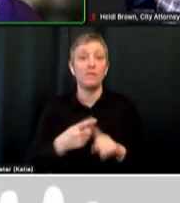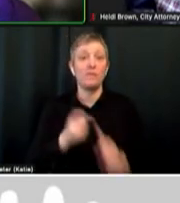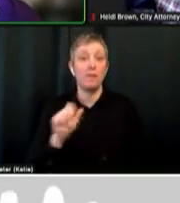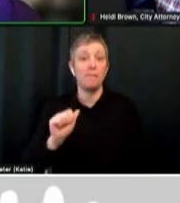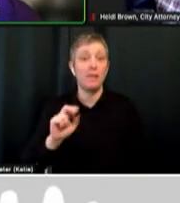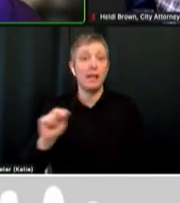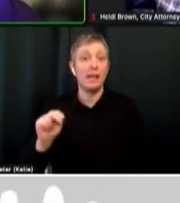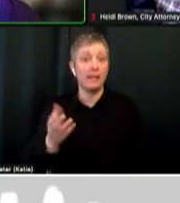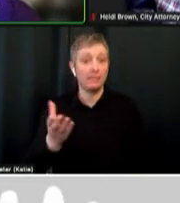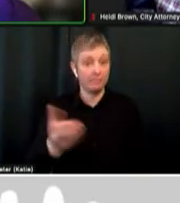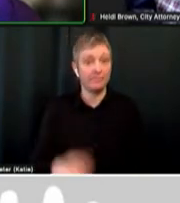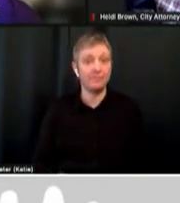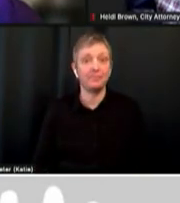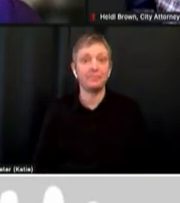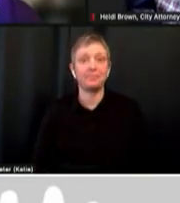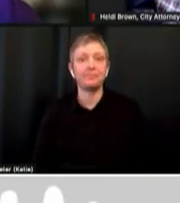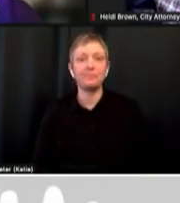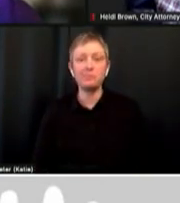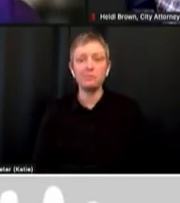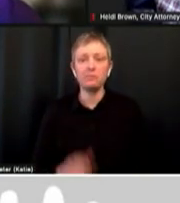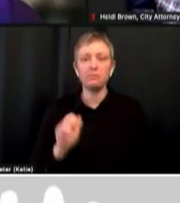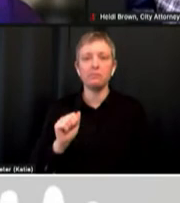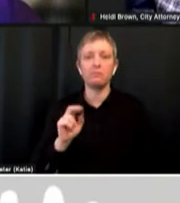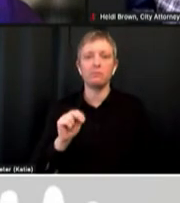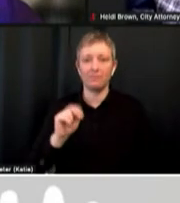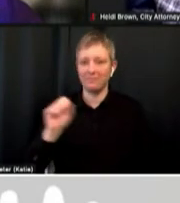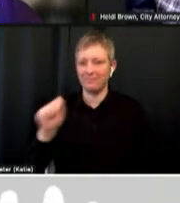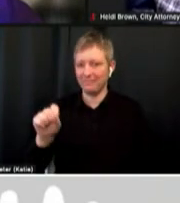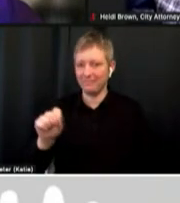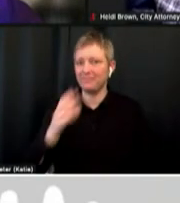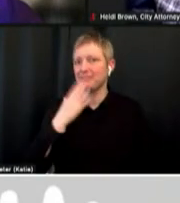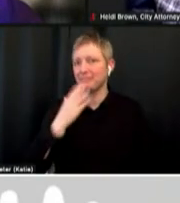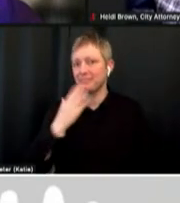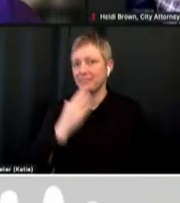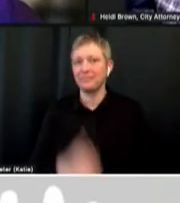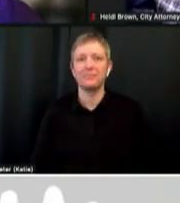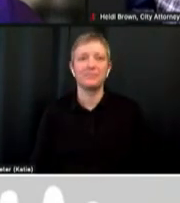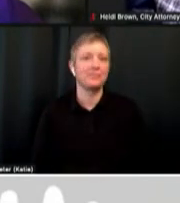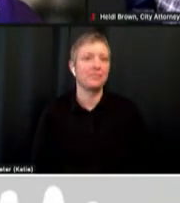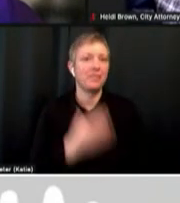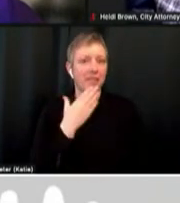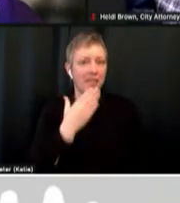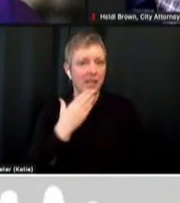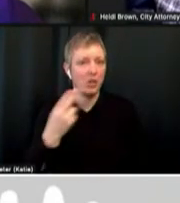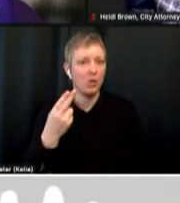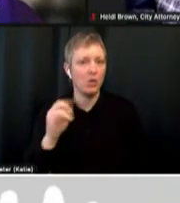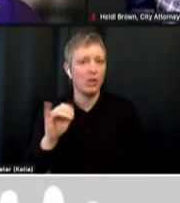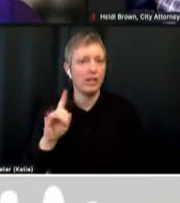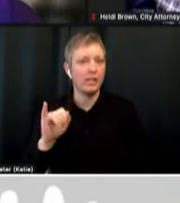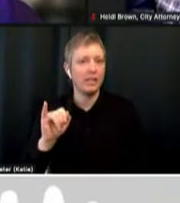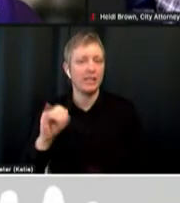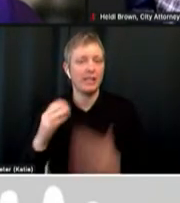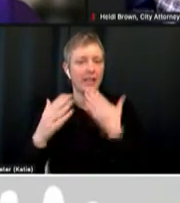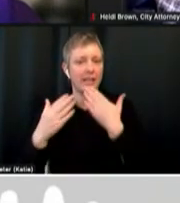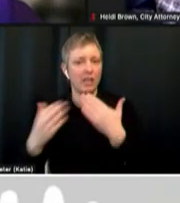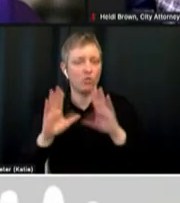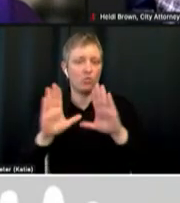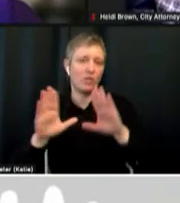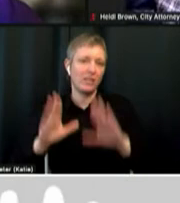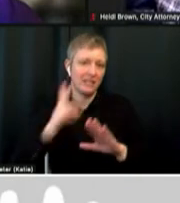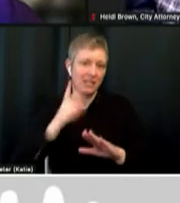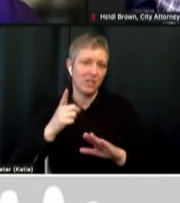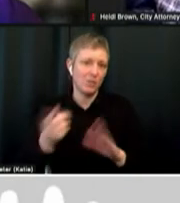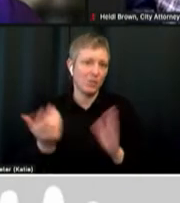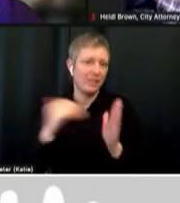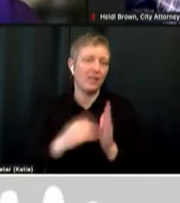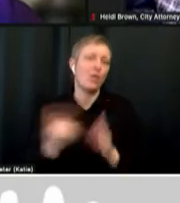in? Yes, thank you. Thank you. And thank you, Heidi. It's always great to see you here. And you're so